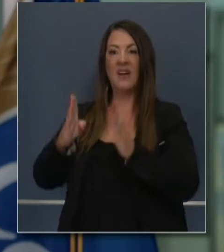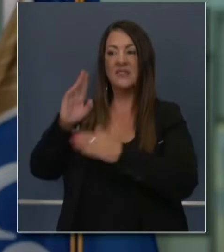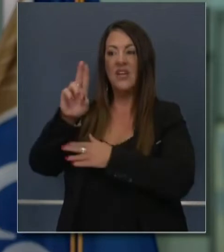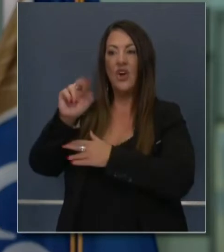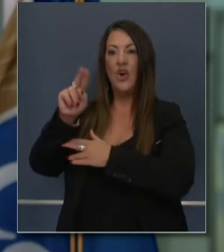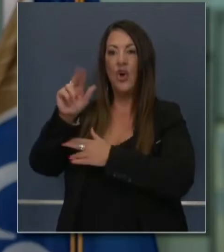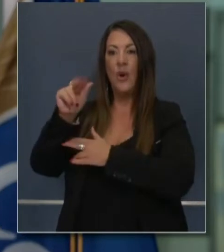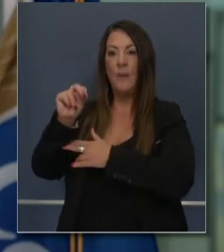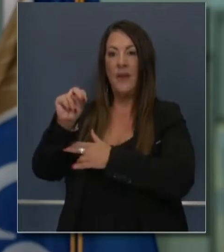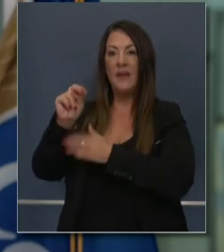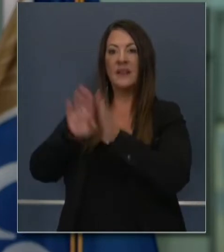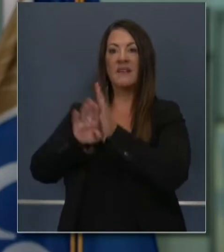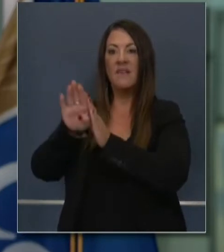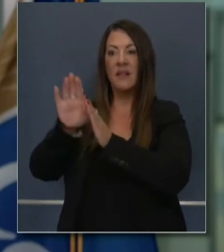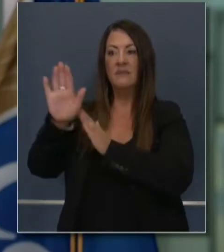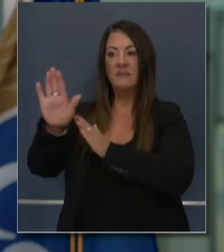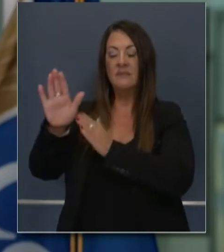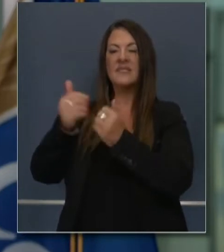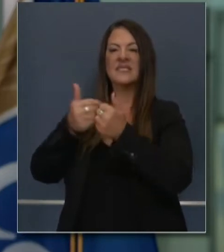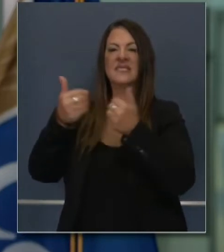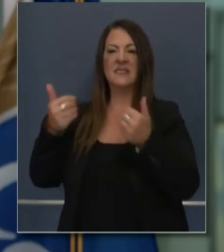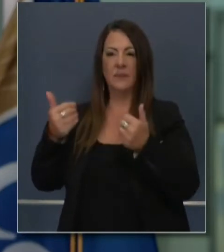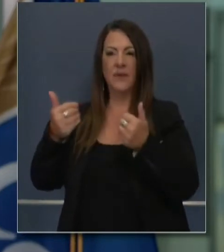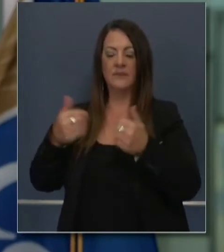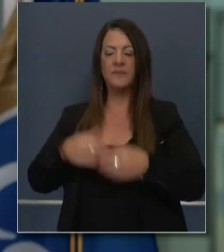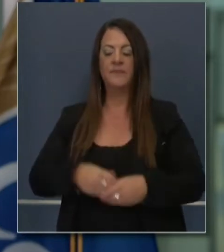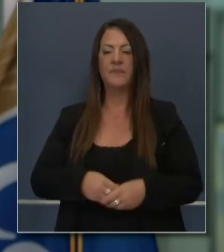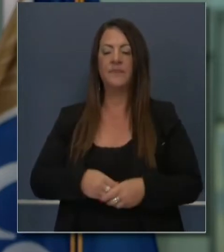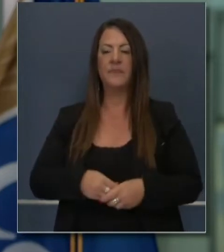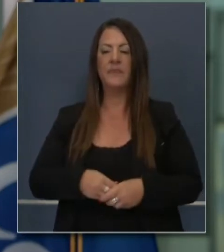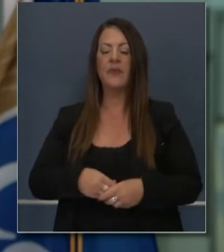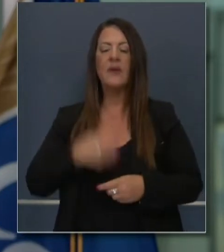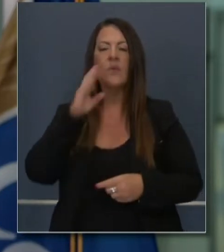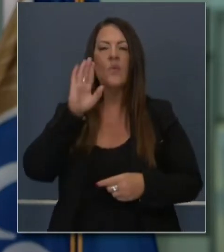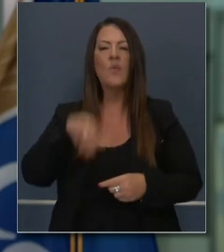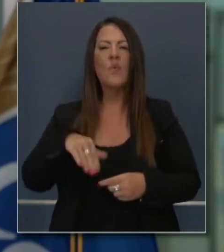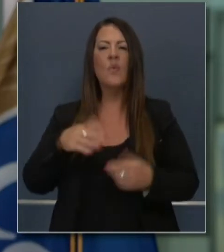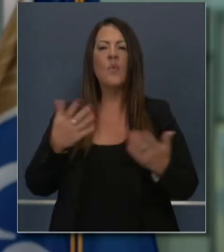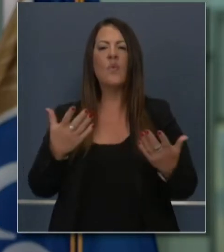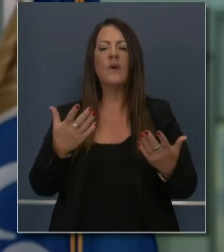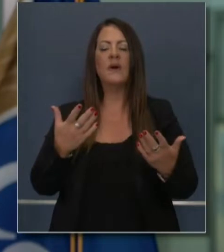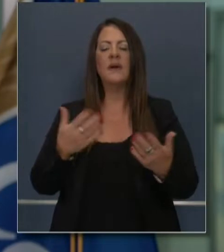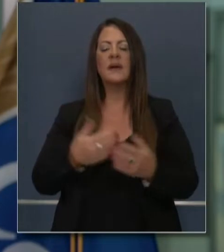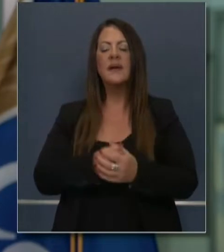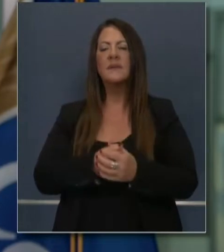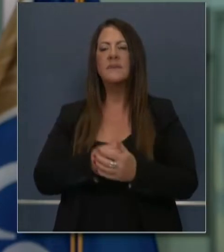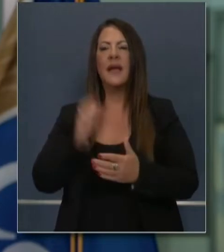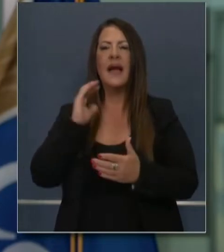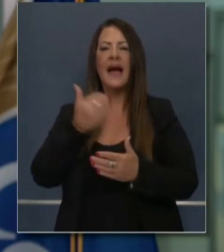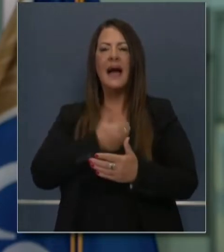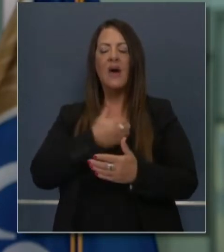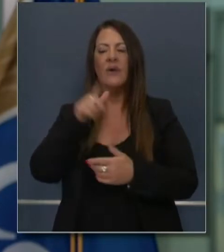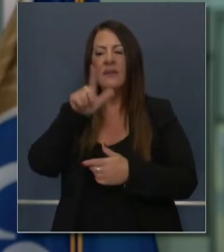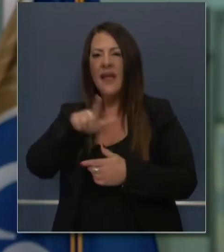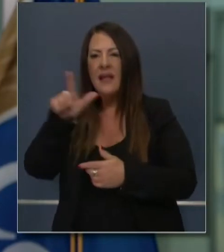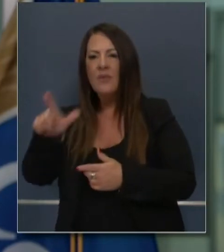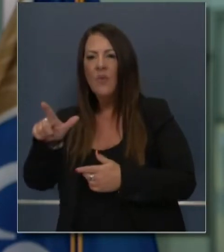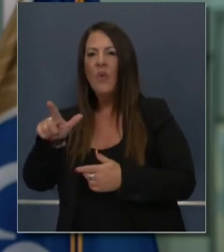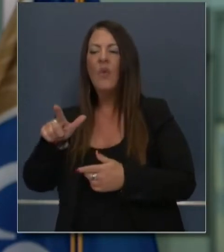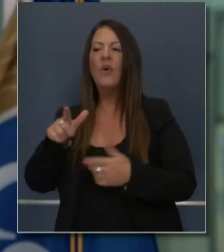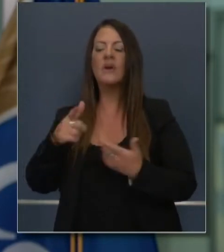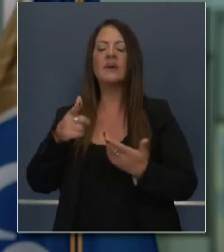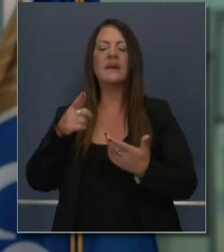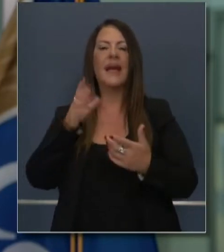tracks, part and parcel of the, well, the broad swath of our landlord and